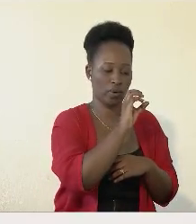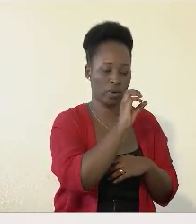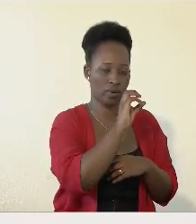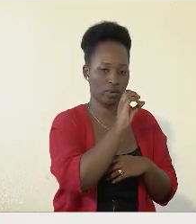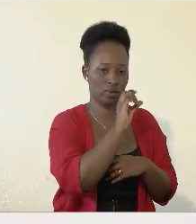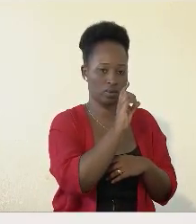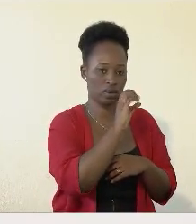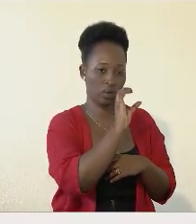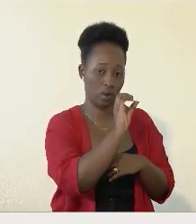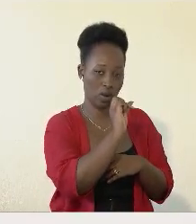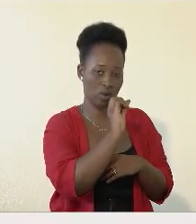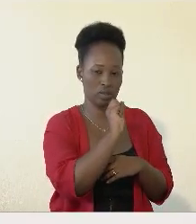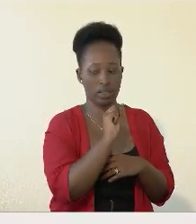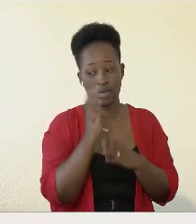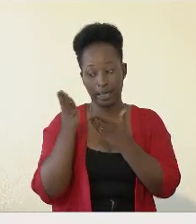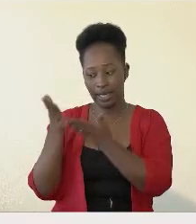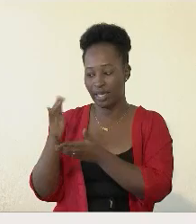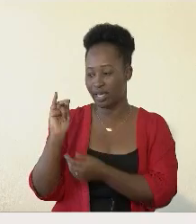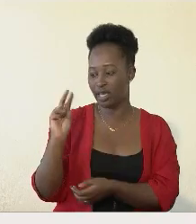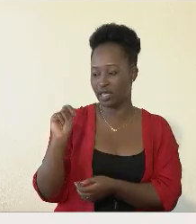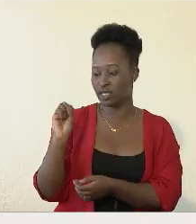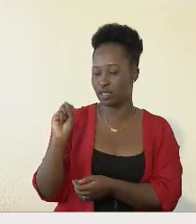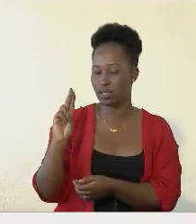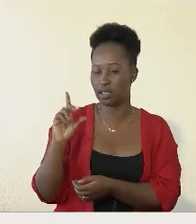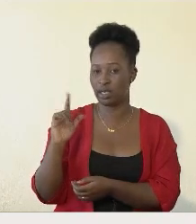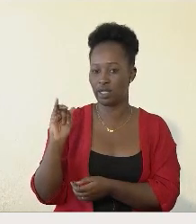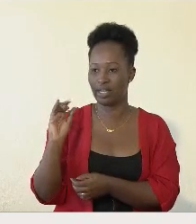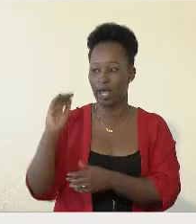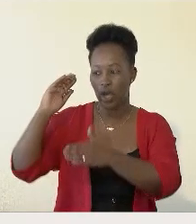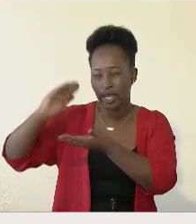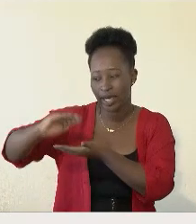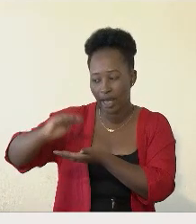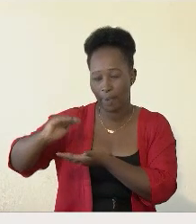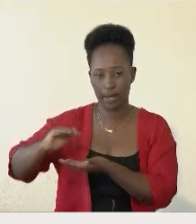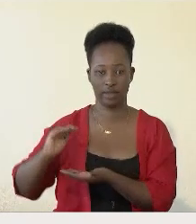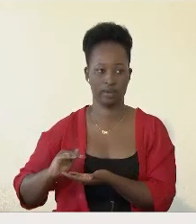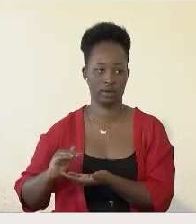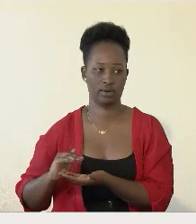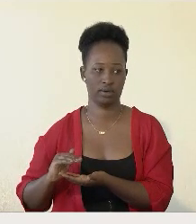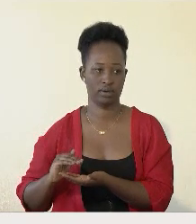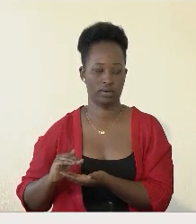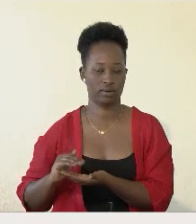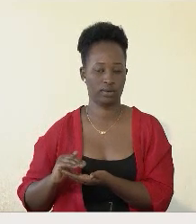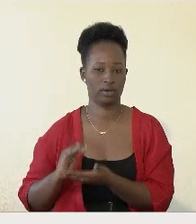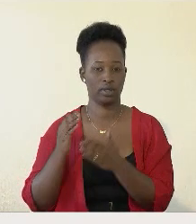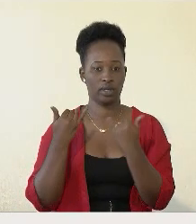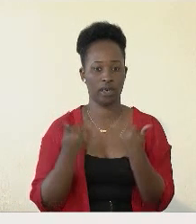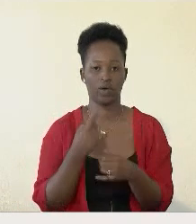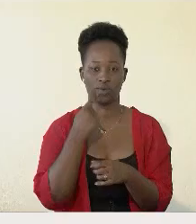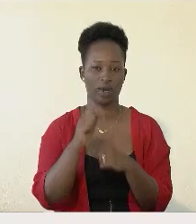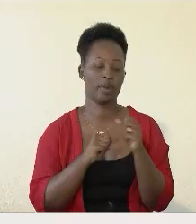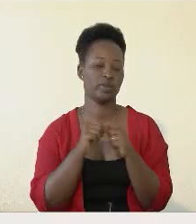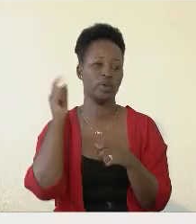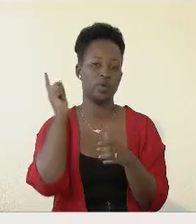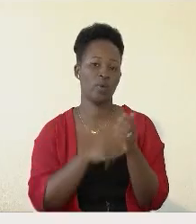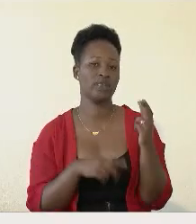where insulin lowers high level of blood glucose. In simply, let's talk about what will happen,